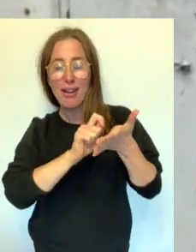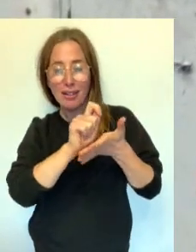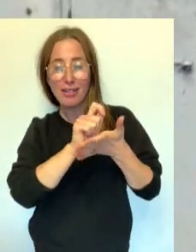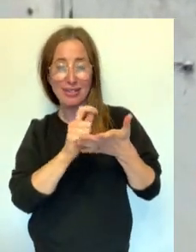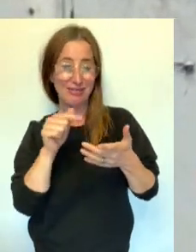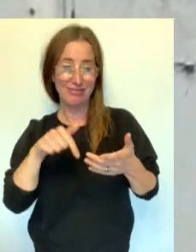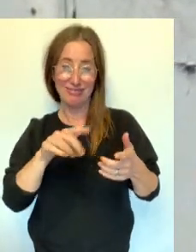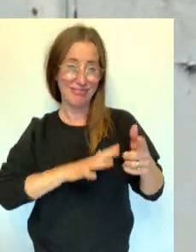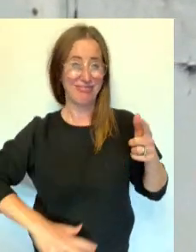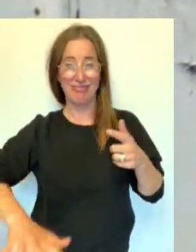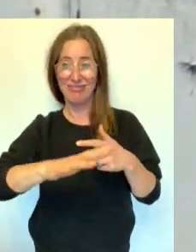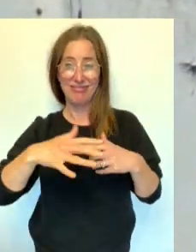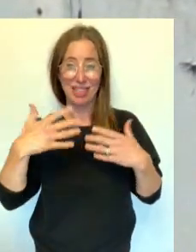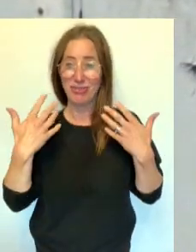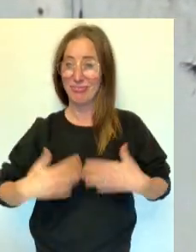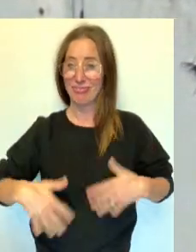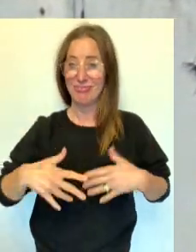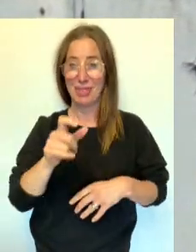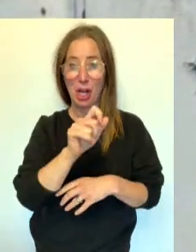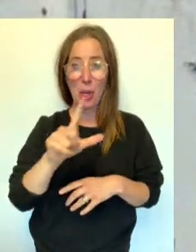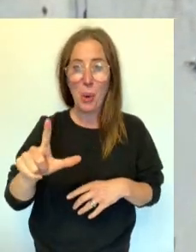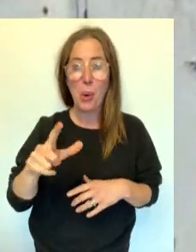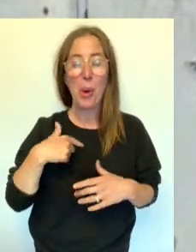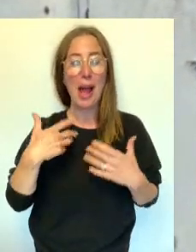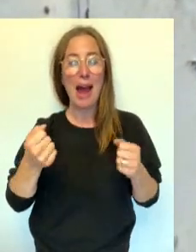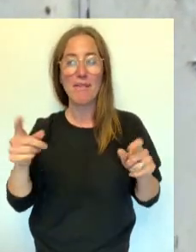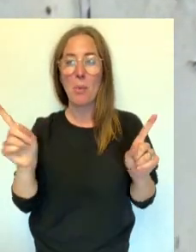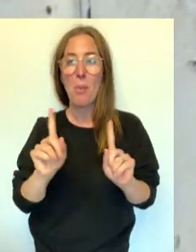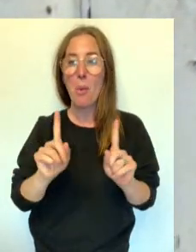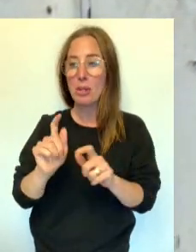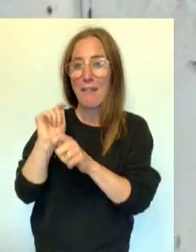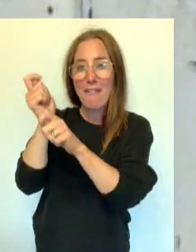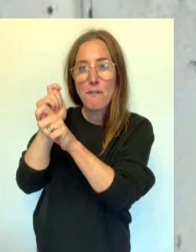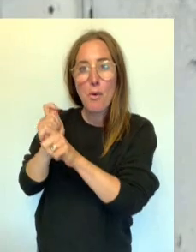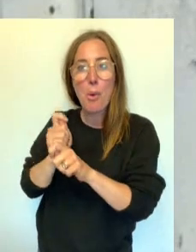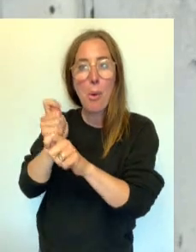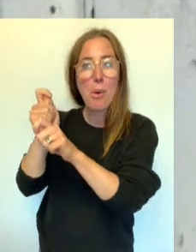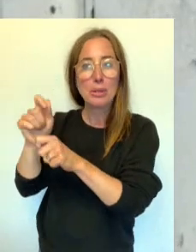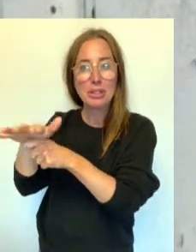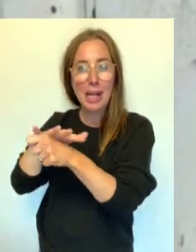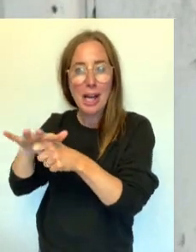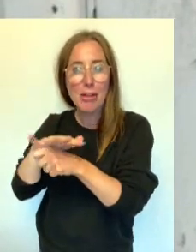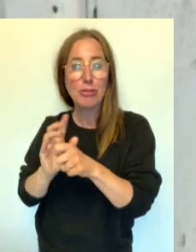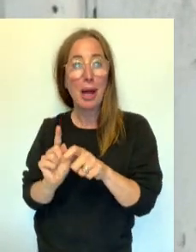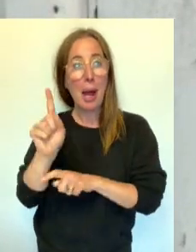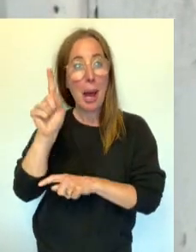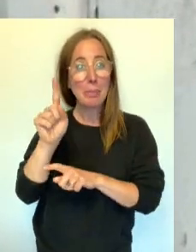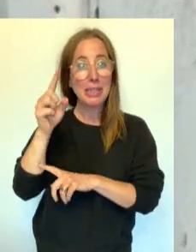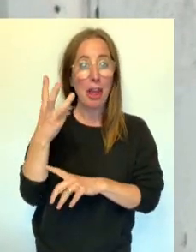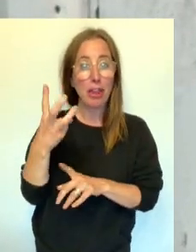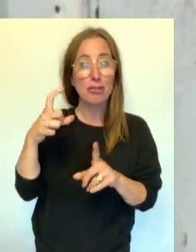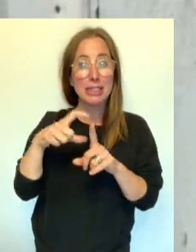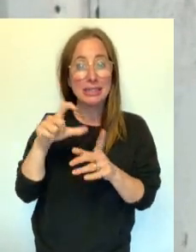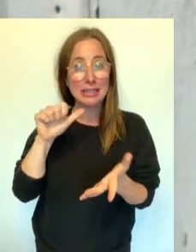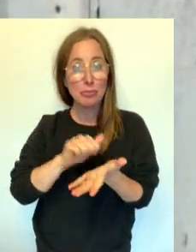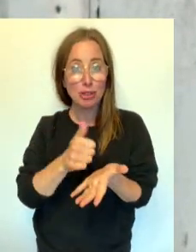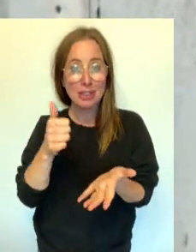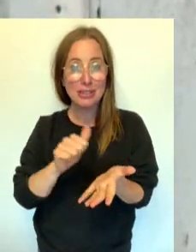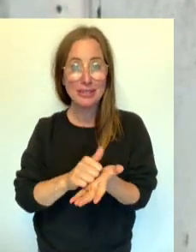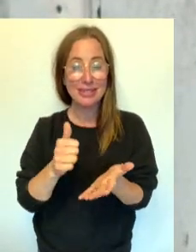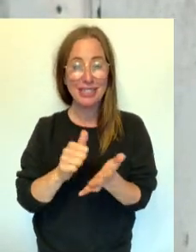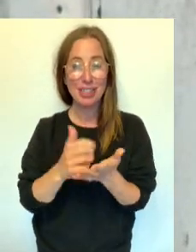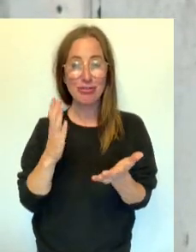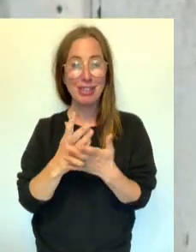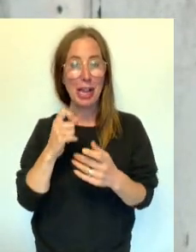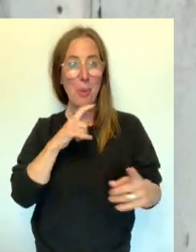can't really see, but there's a little forge area over there. We've got 3D printing upstairs. It's quirky,